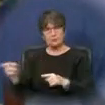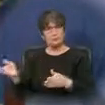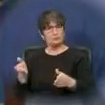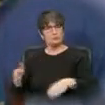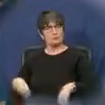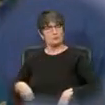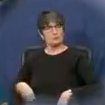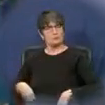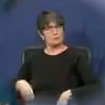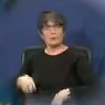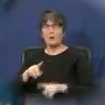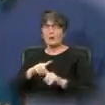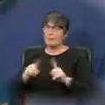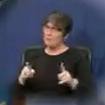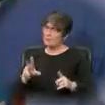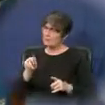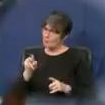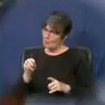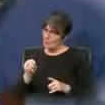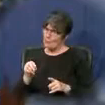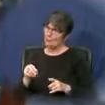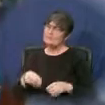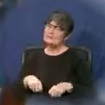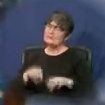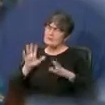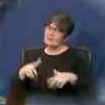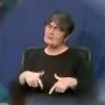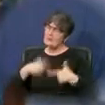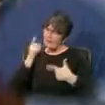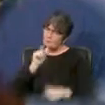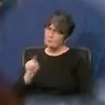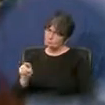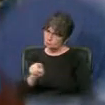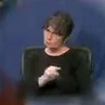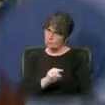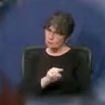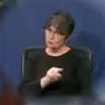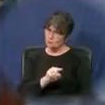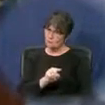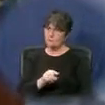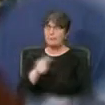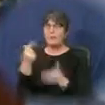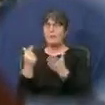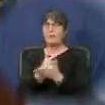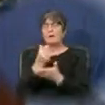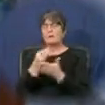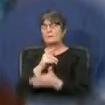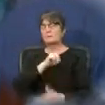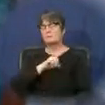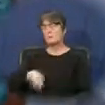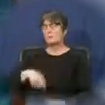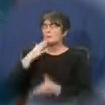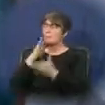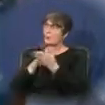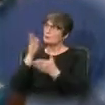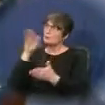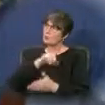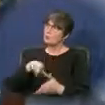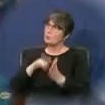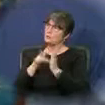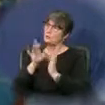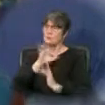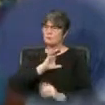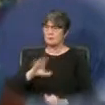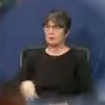to serve, and to give his life as a ransom for many." The Gospel of the Lord. Praise to you, Lord